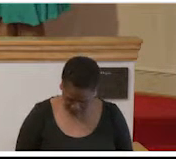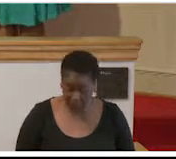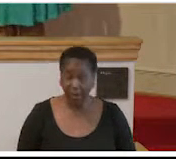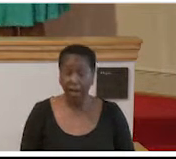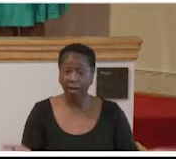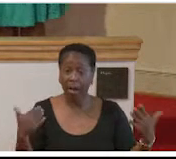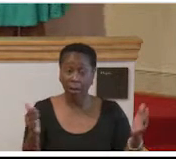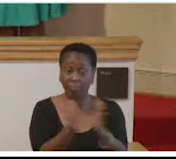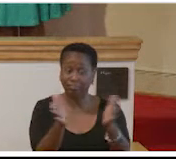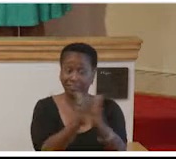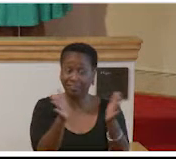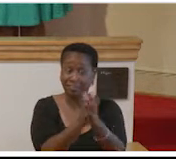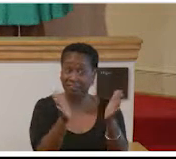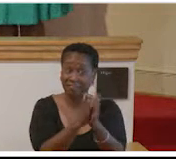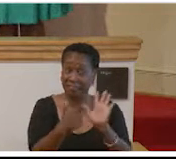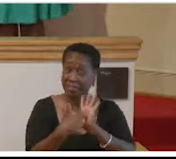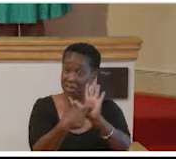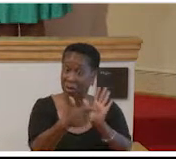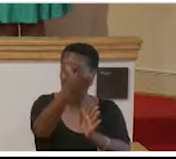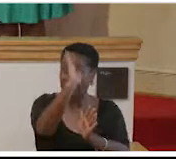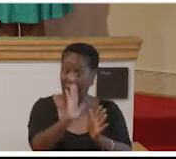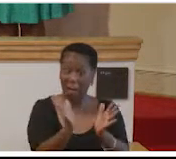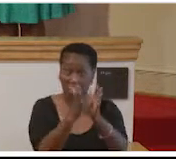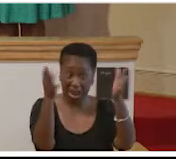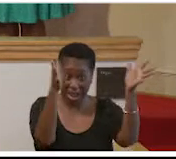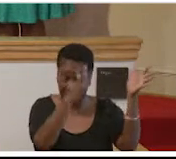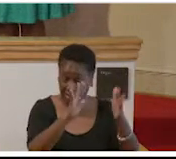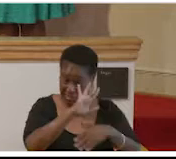Come on, put your hands together, give God some praise. Amen.